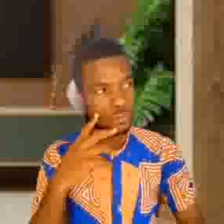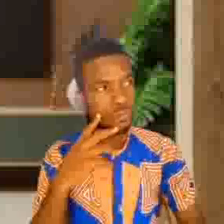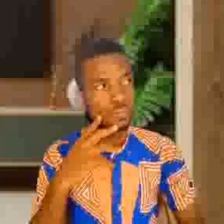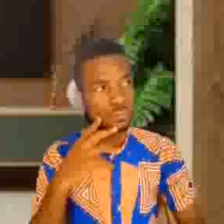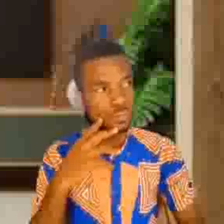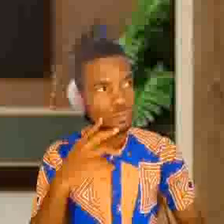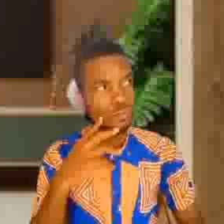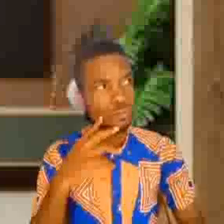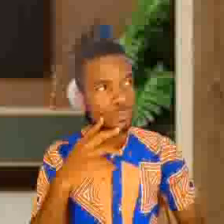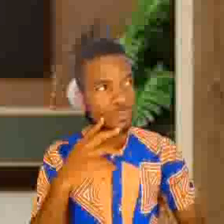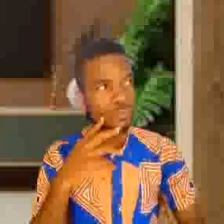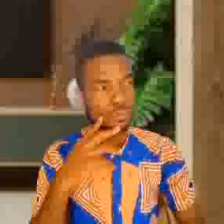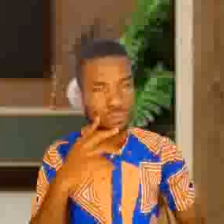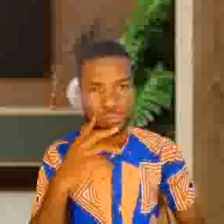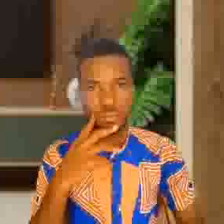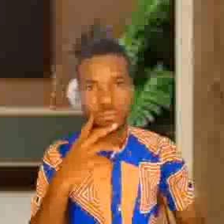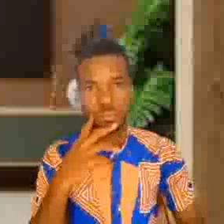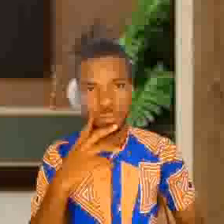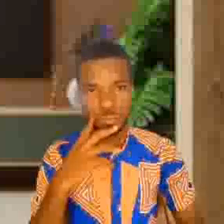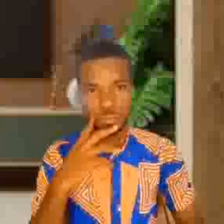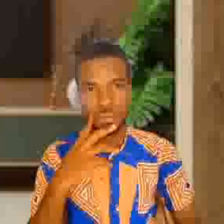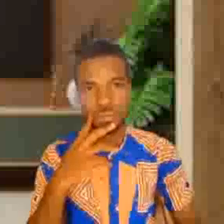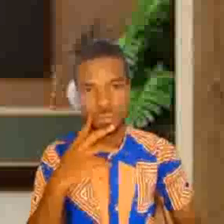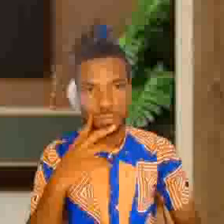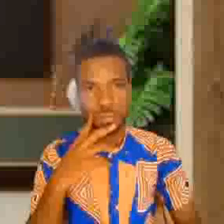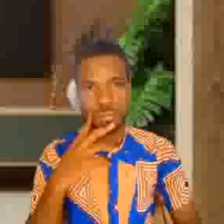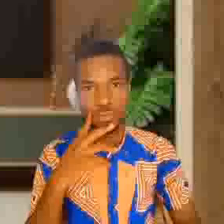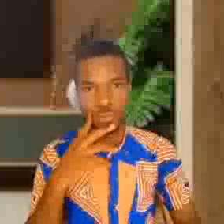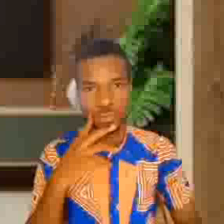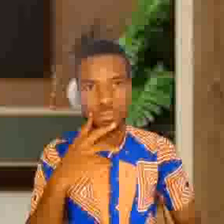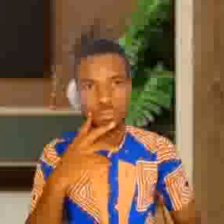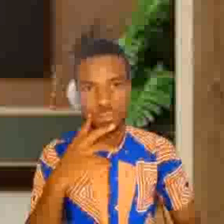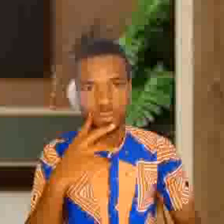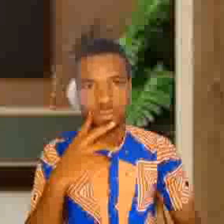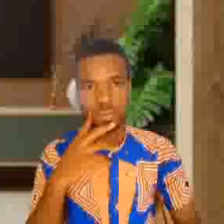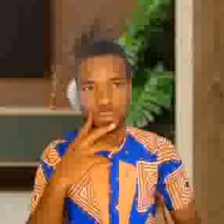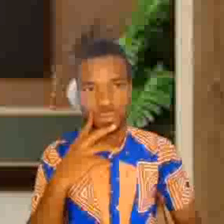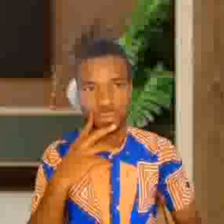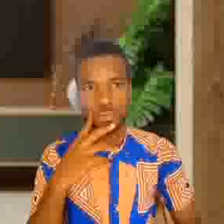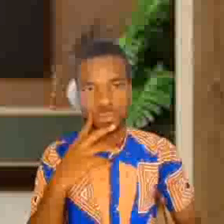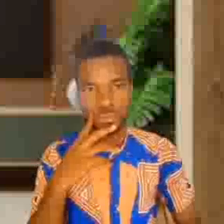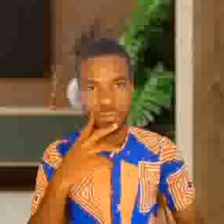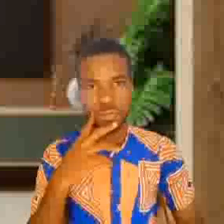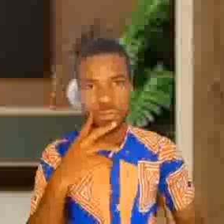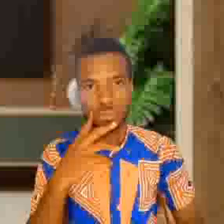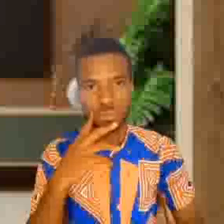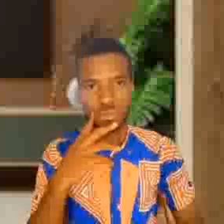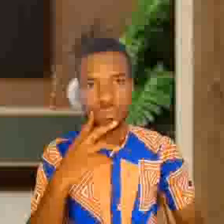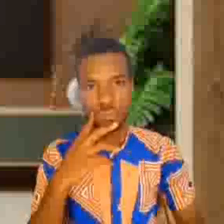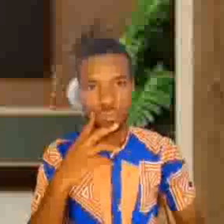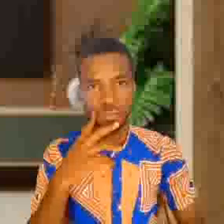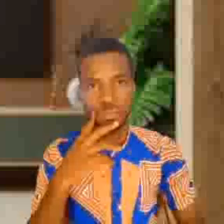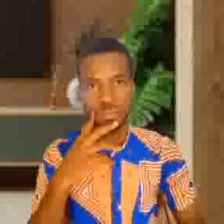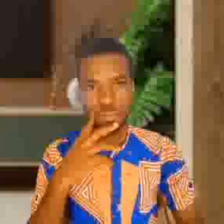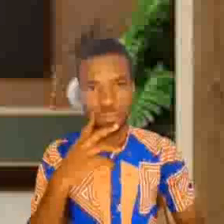His utterance was going to seal the heavens. And according to that utterance, until he shows up again, to